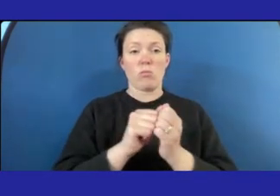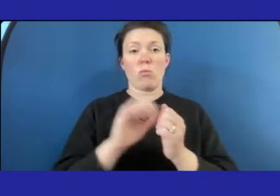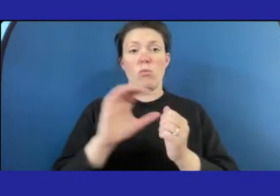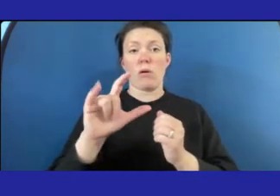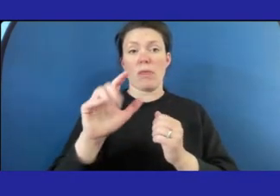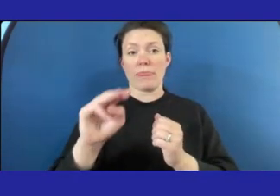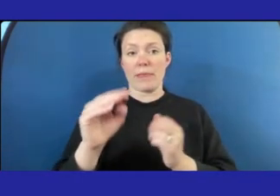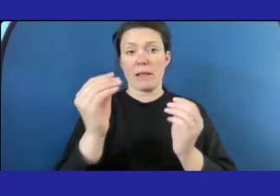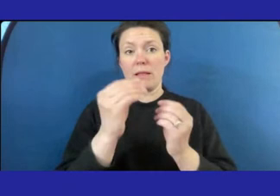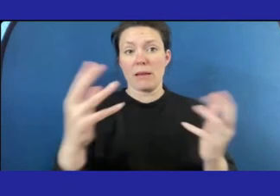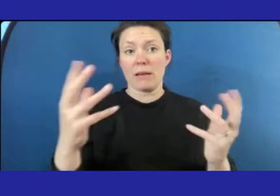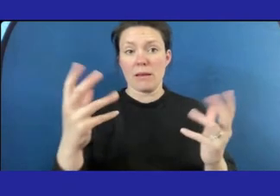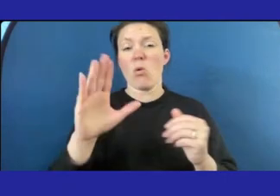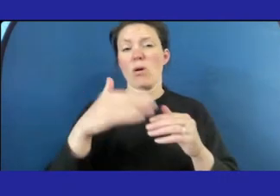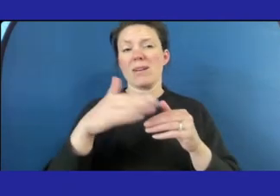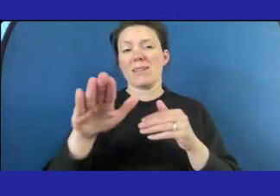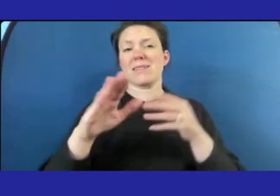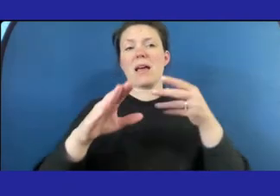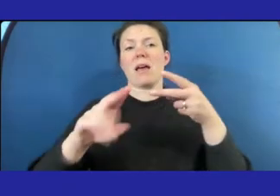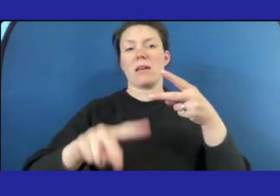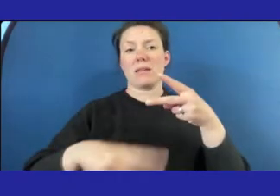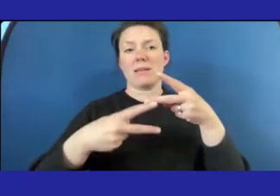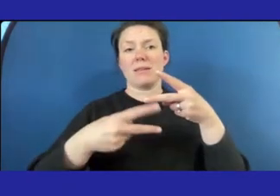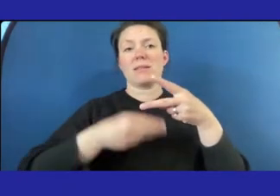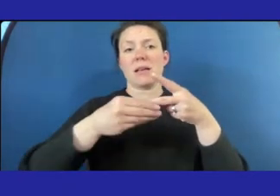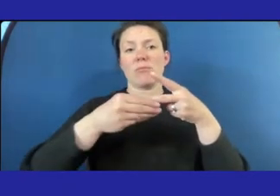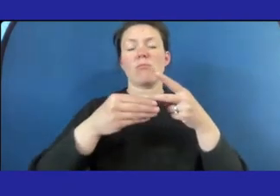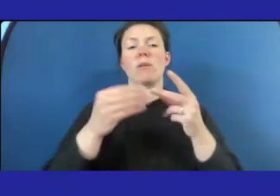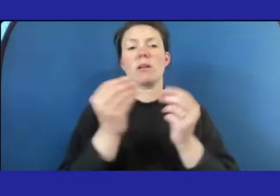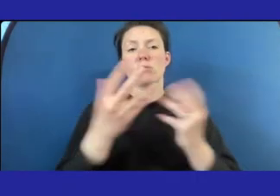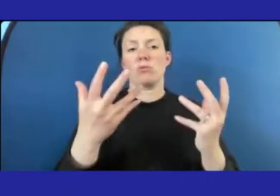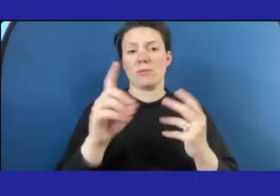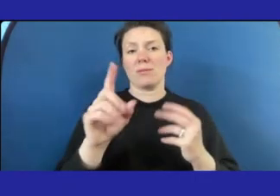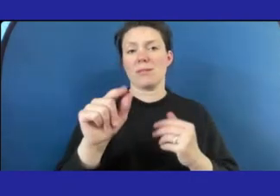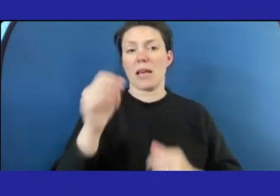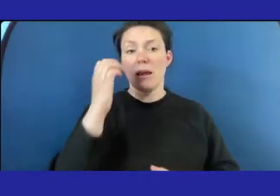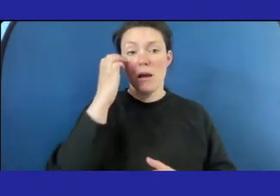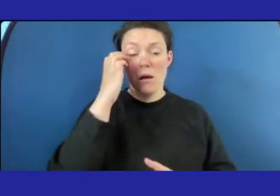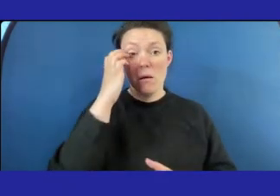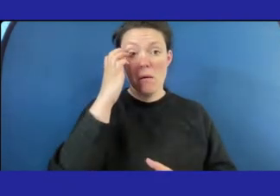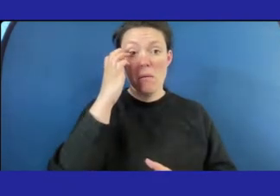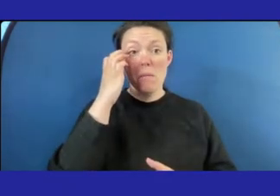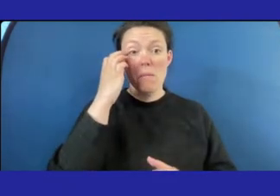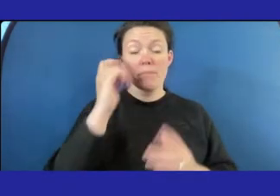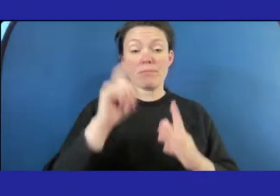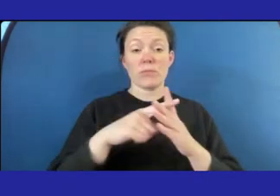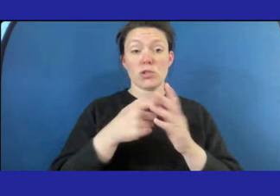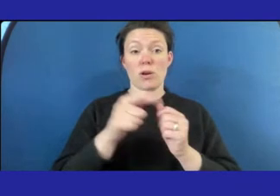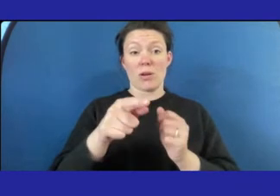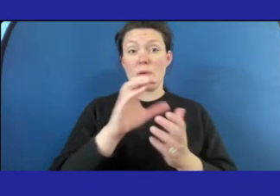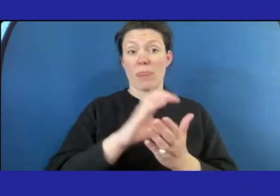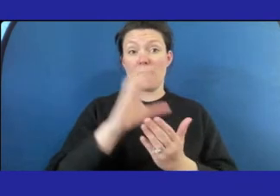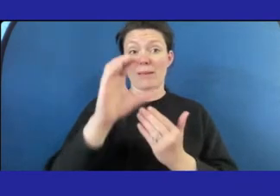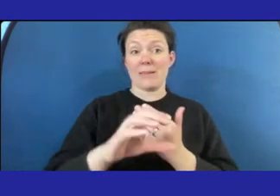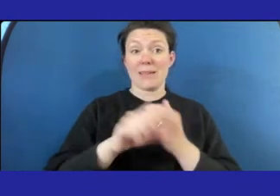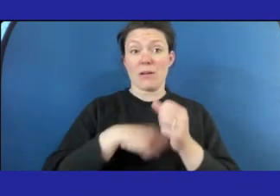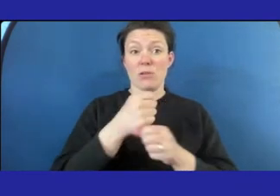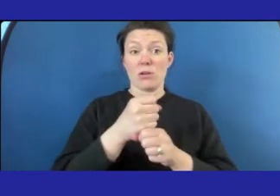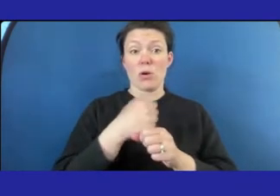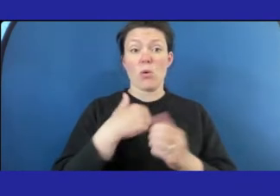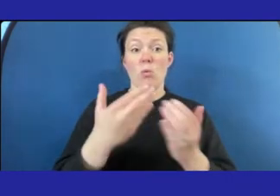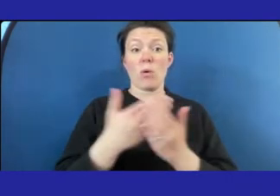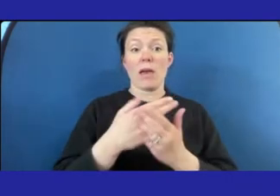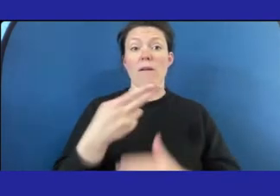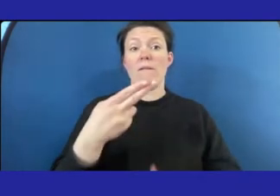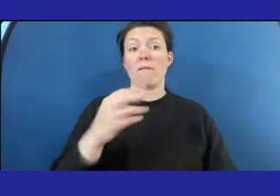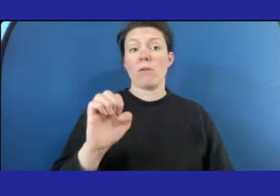send as supplemental data that the plans can receive. Starting in this calendar year, there's a new HEDIS